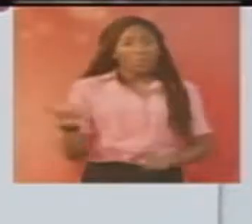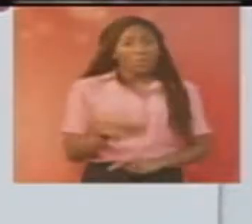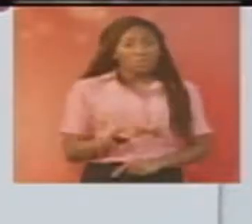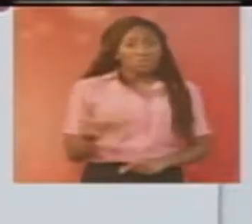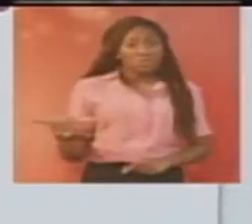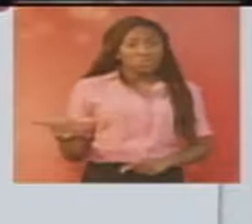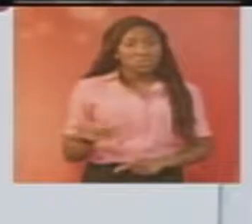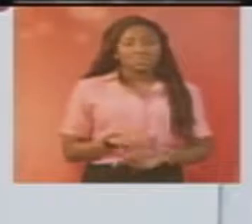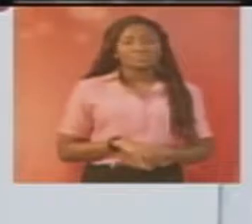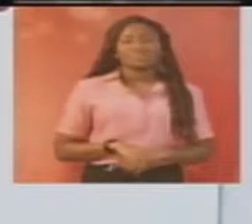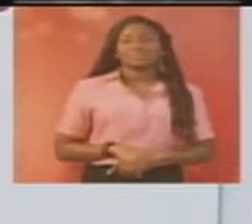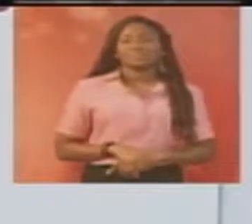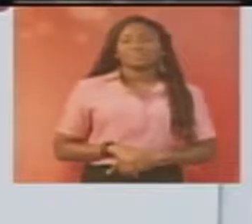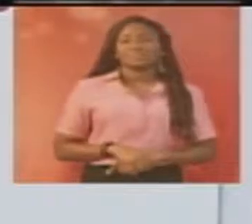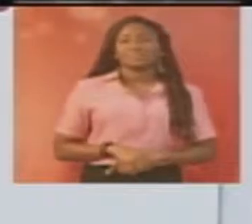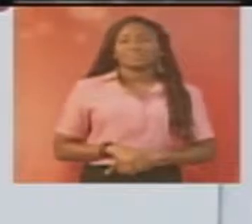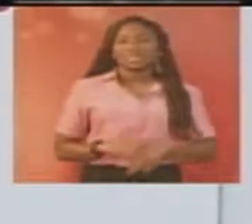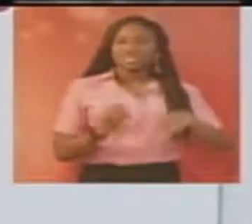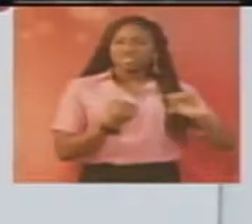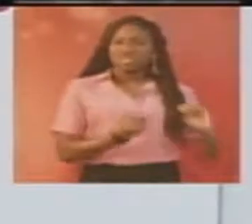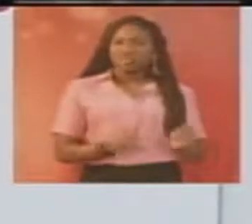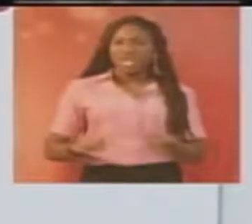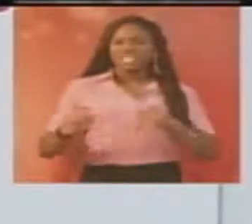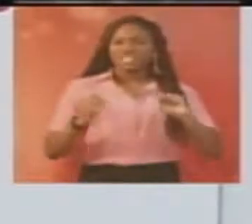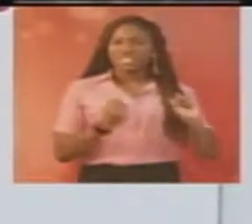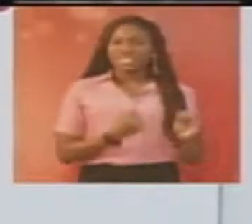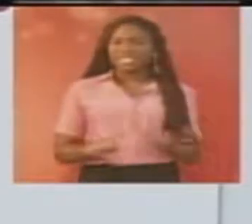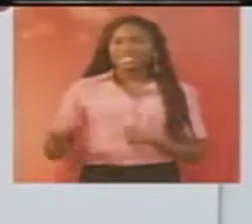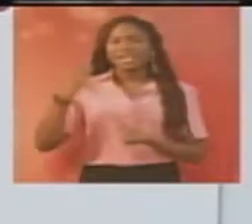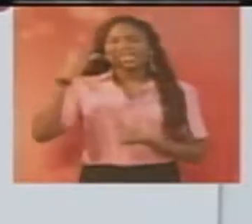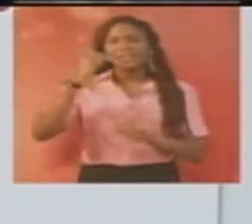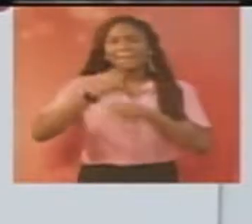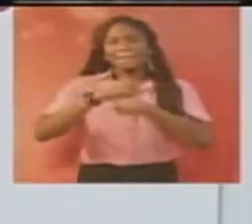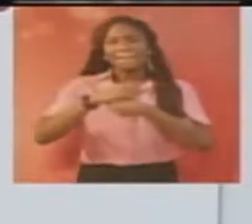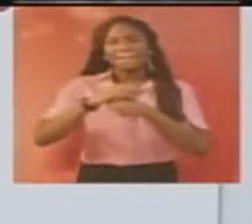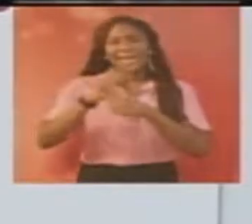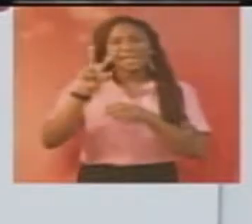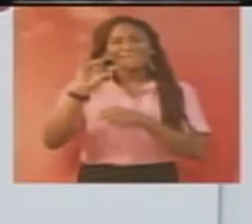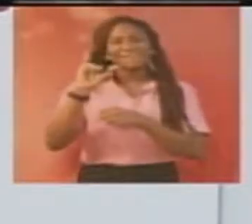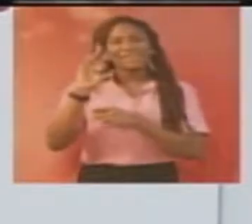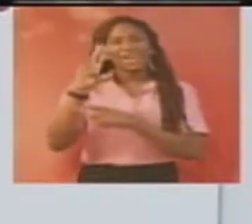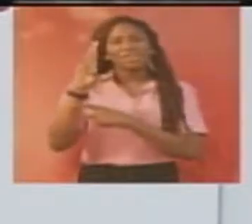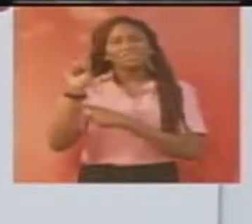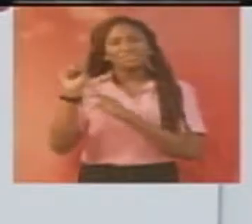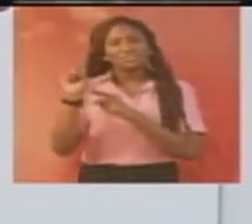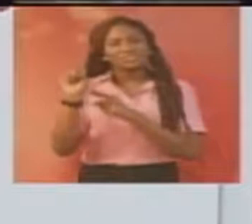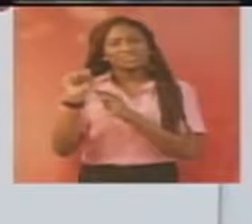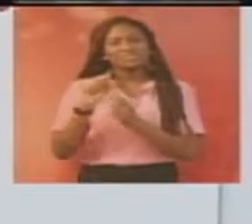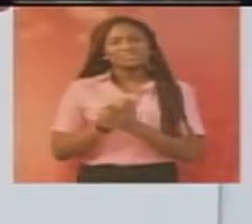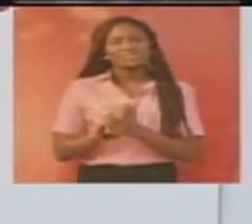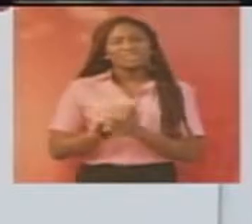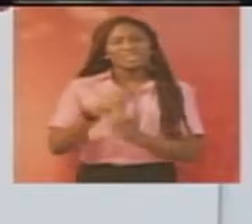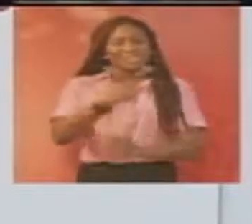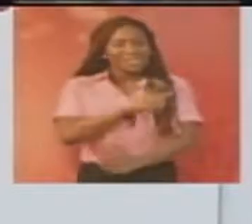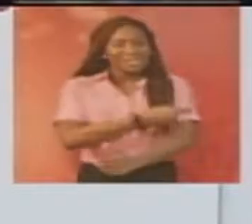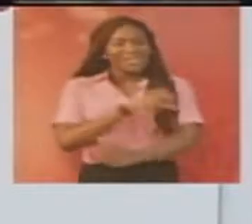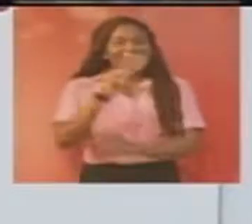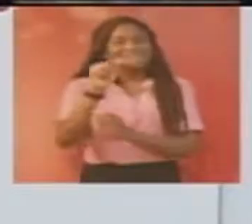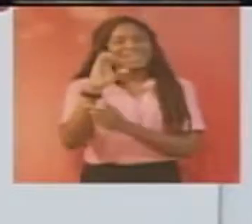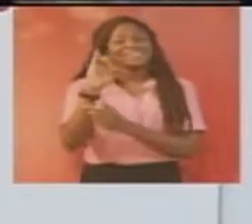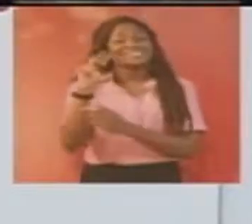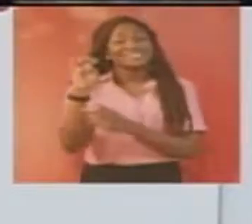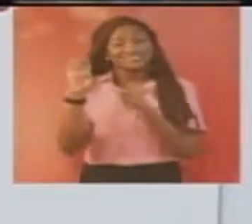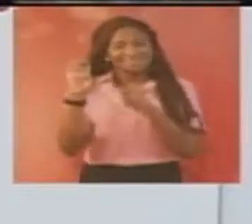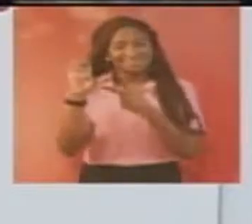in terms of strategies for making viruses, there was also a lot of work done, and a lot done specifically with